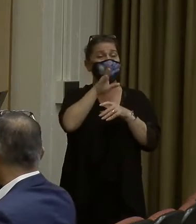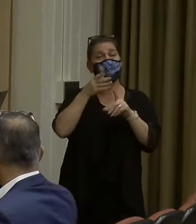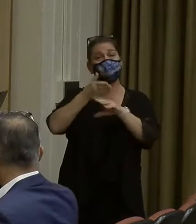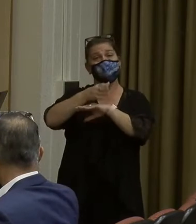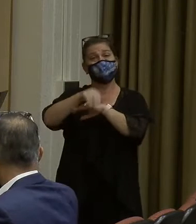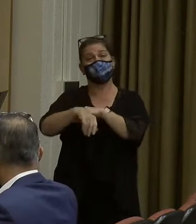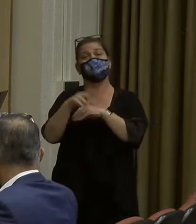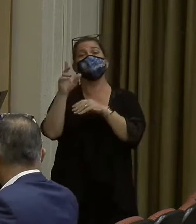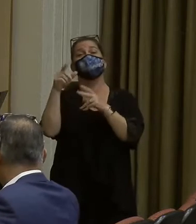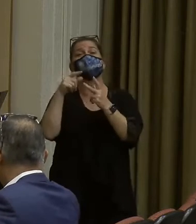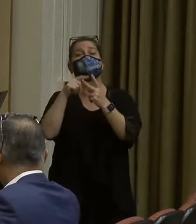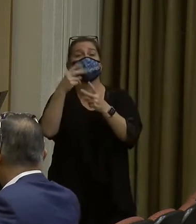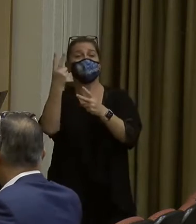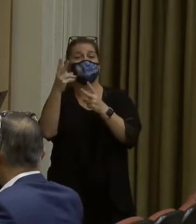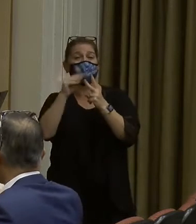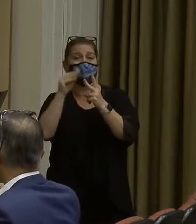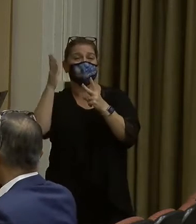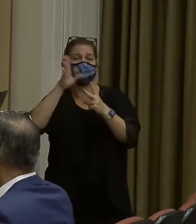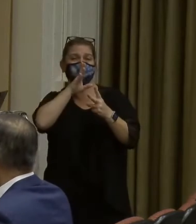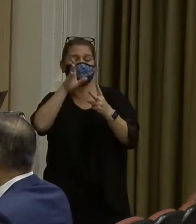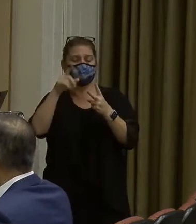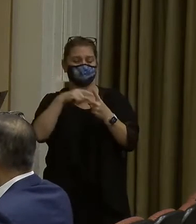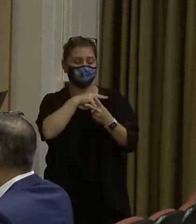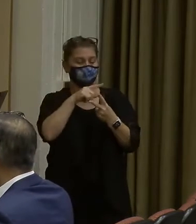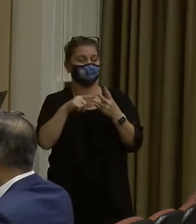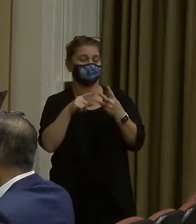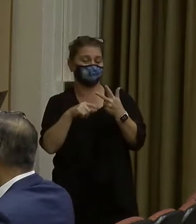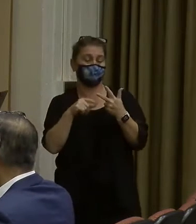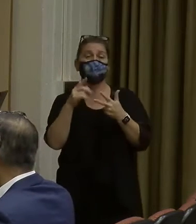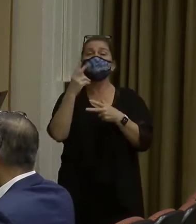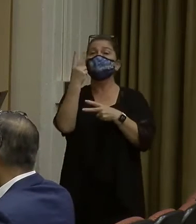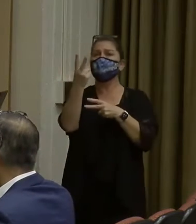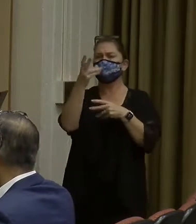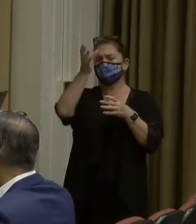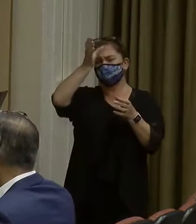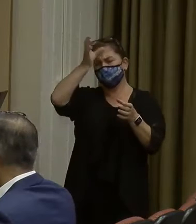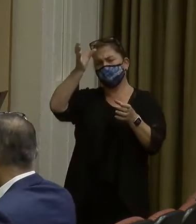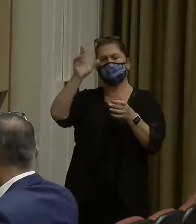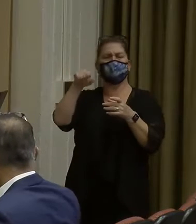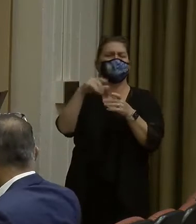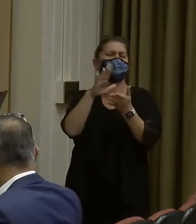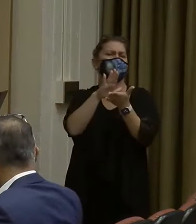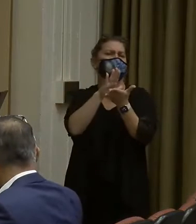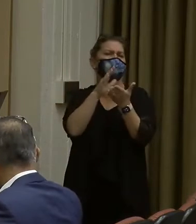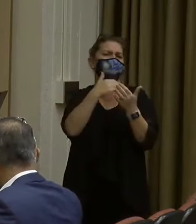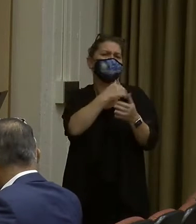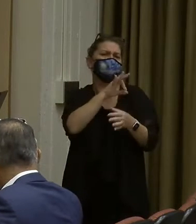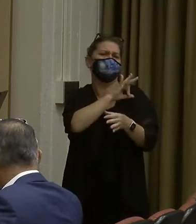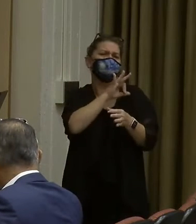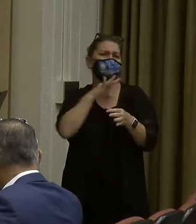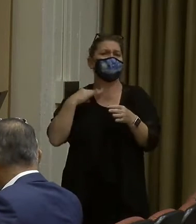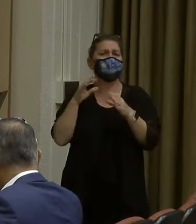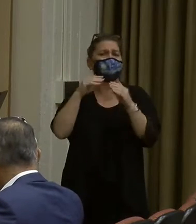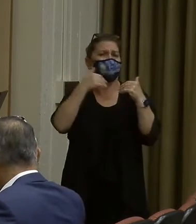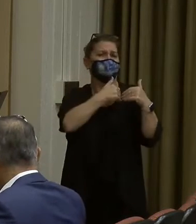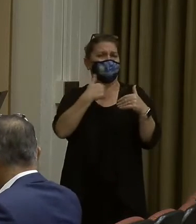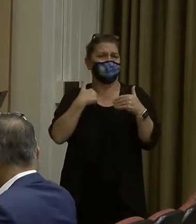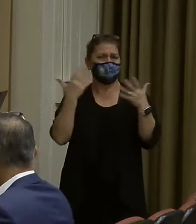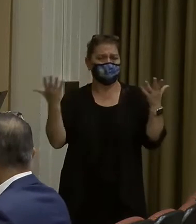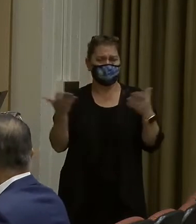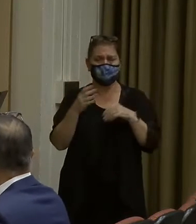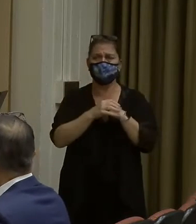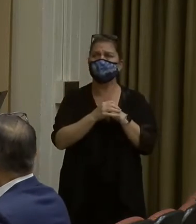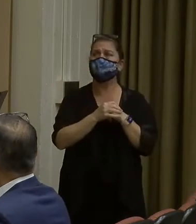Corinne Kyriacou and Dr. Andrea Nerlich, two outstanding scholars and faculty members from the School of Health Professions and Human